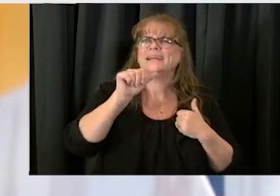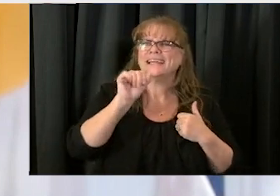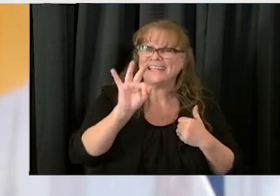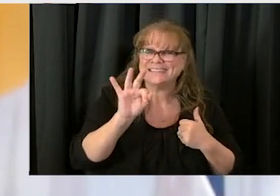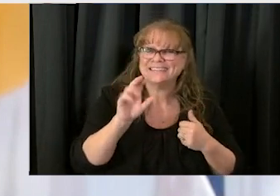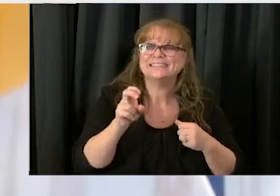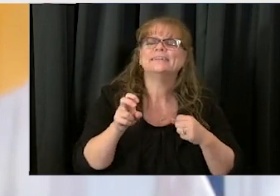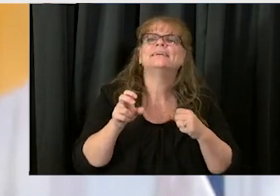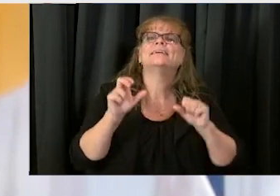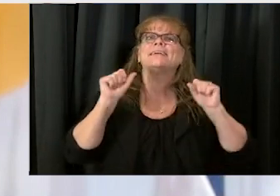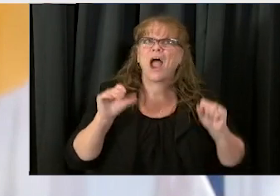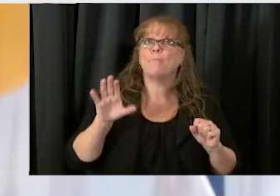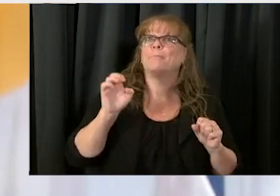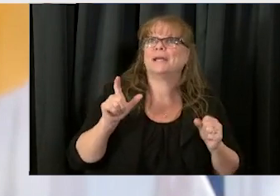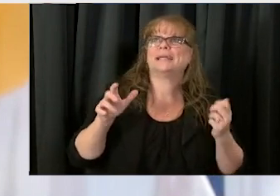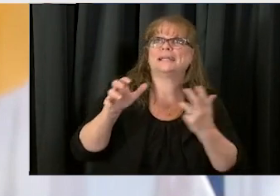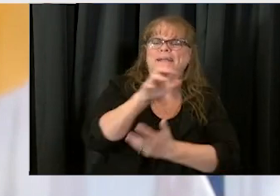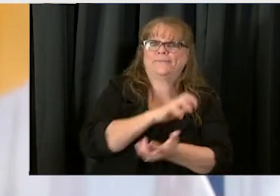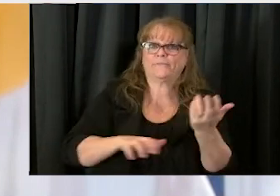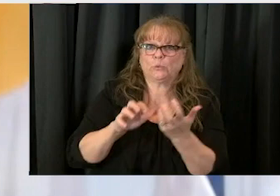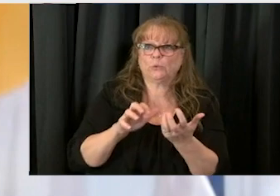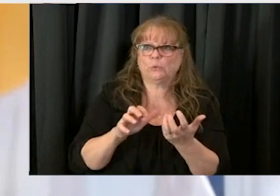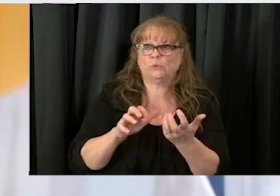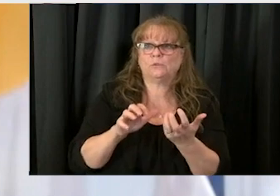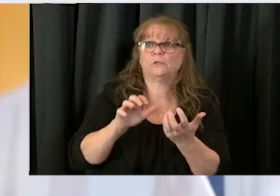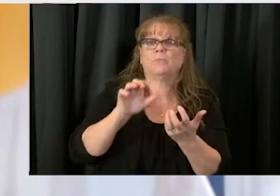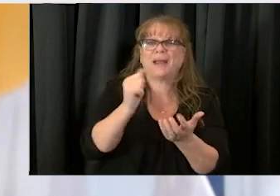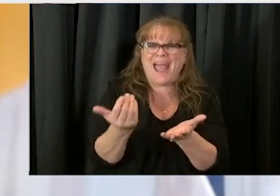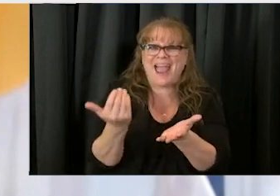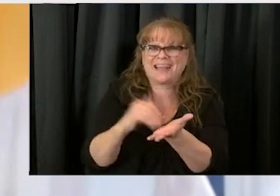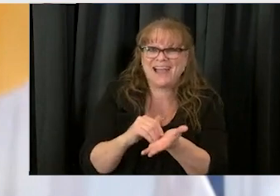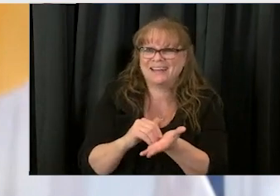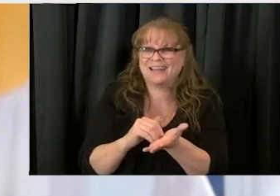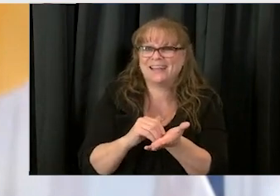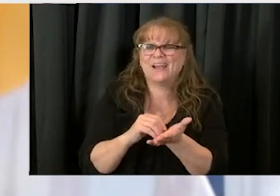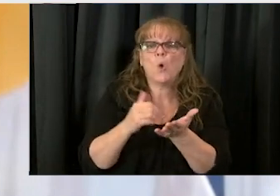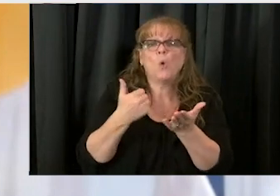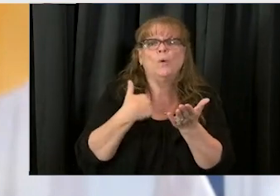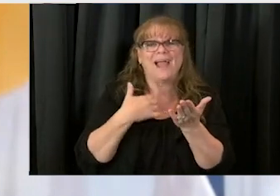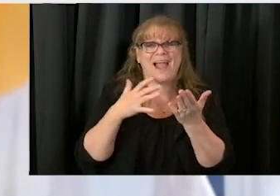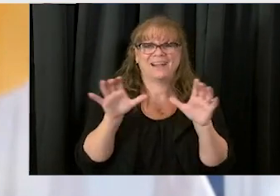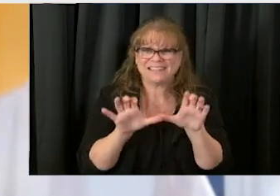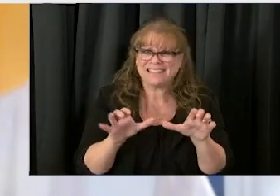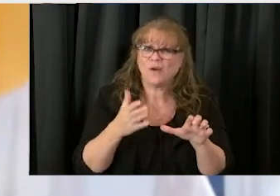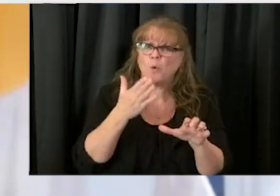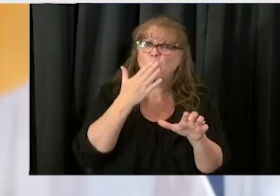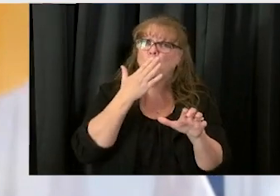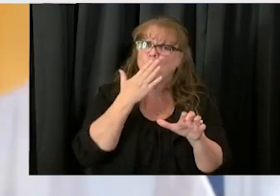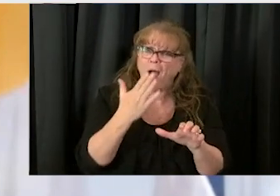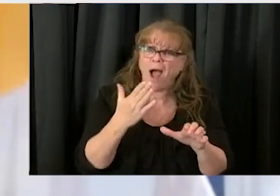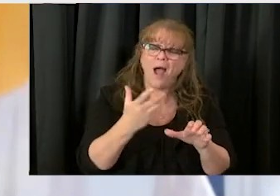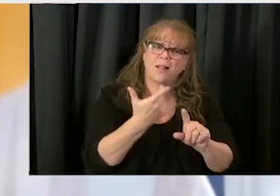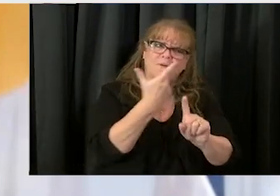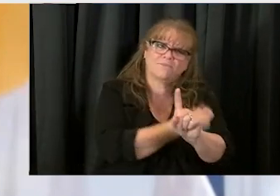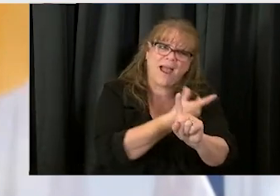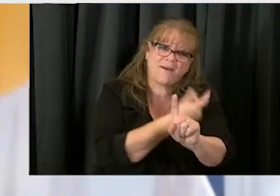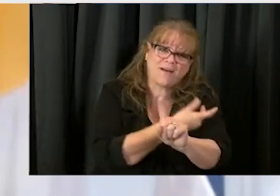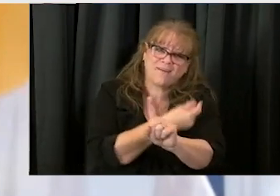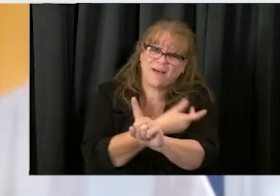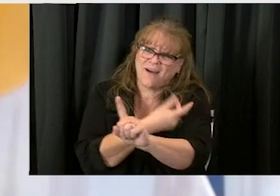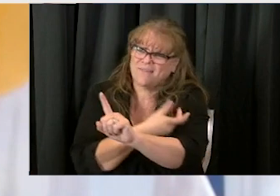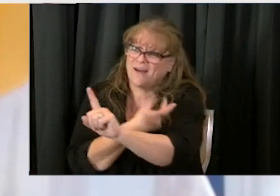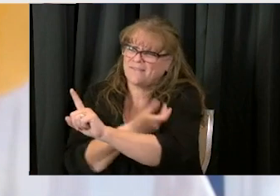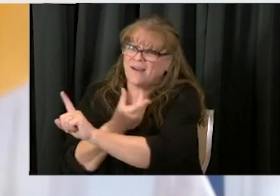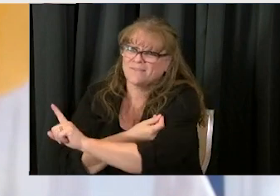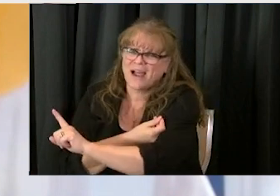state is one of the leading states in doing that. So, yes, it was announced before all of the partners were ready, before all